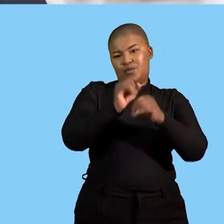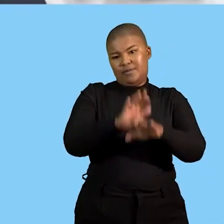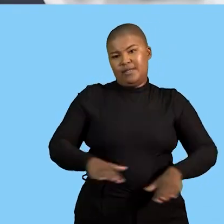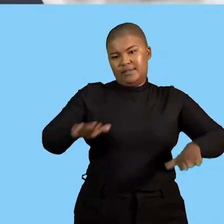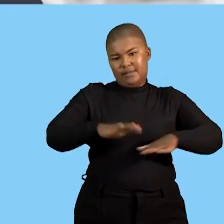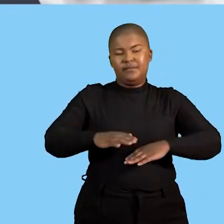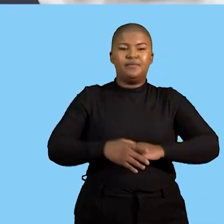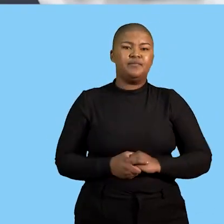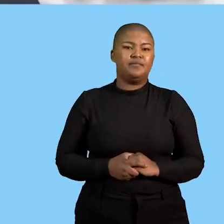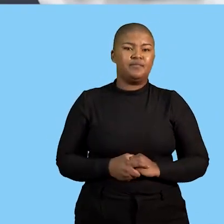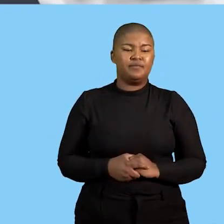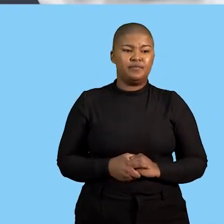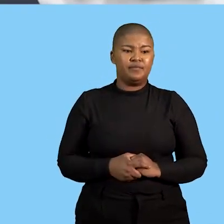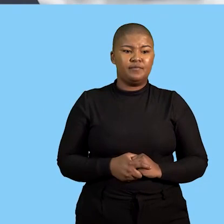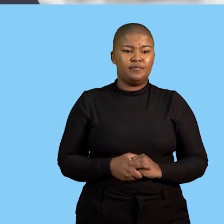the environment.